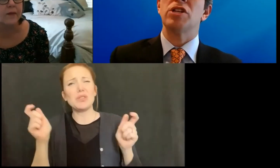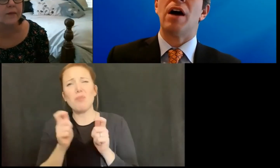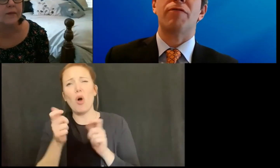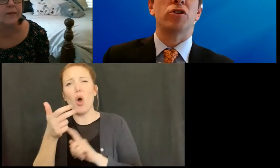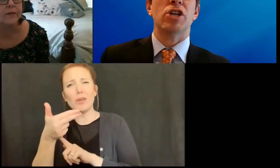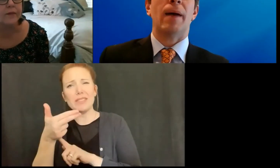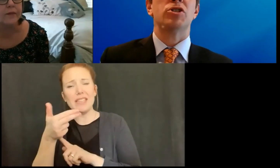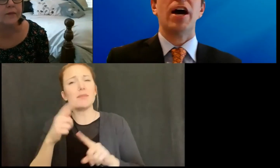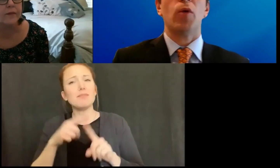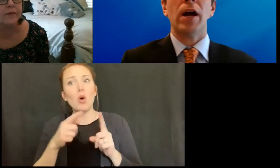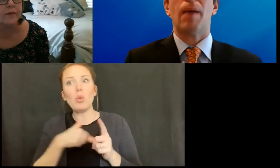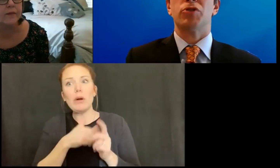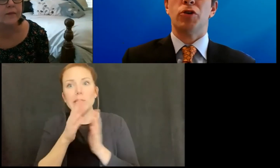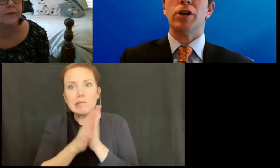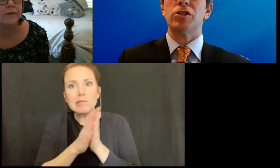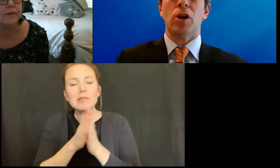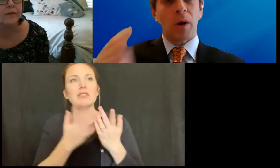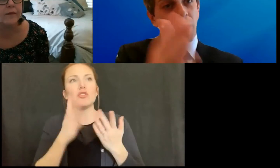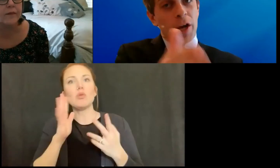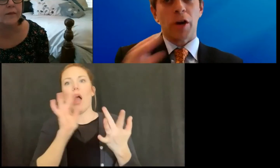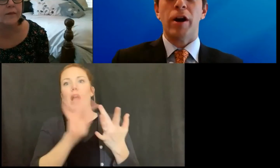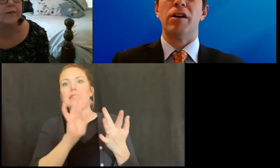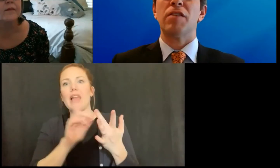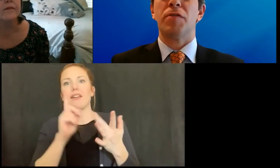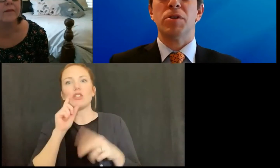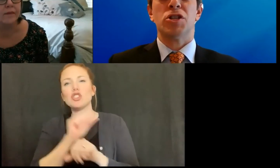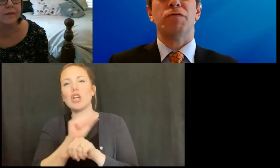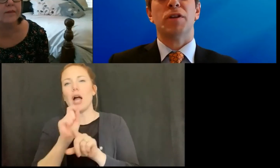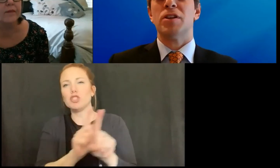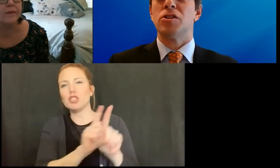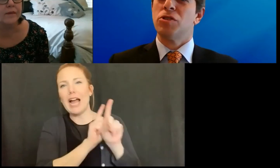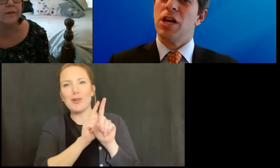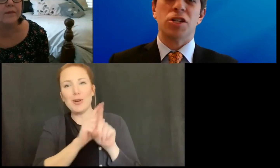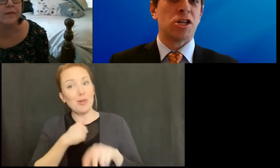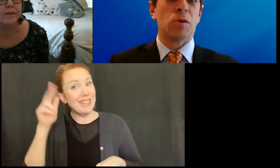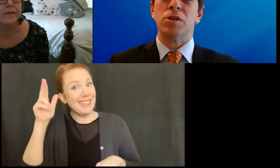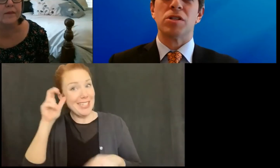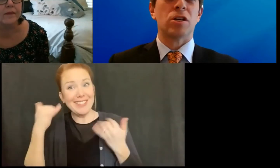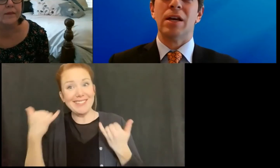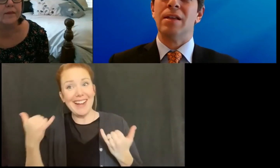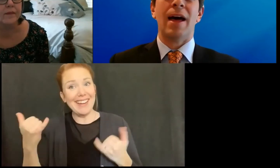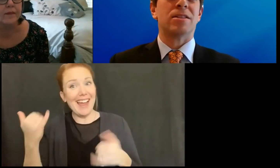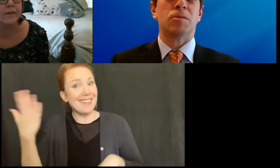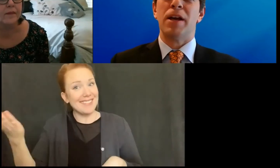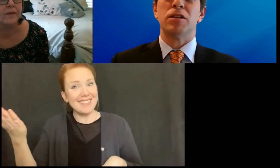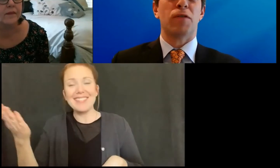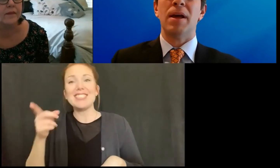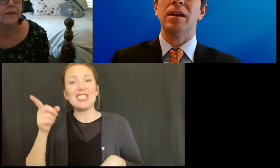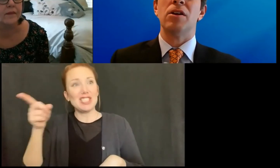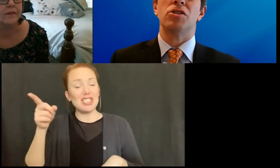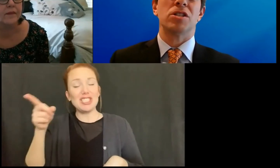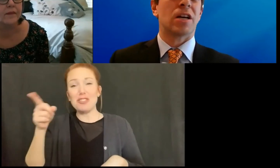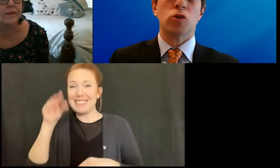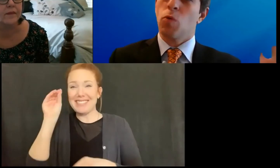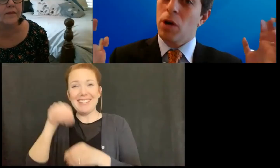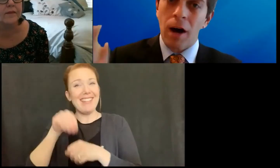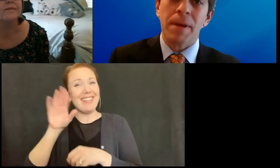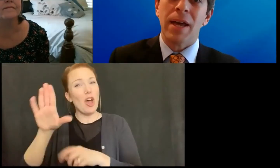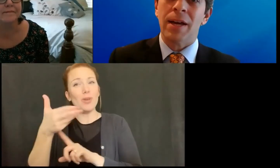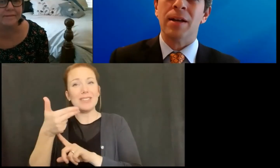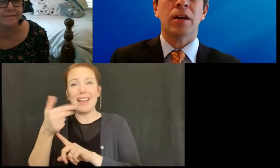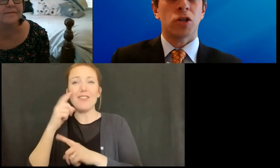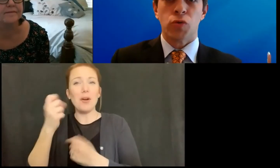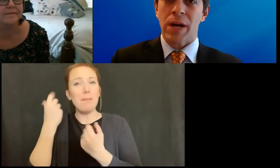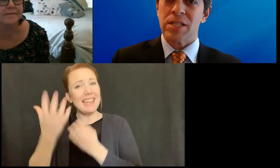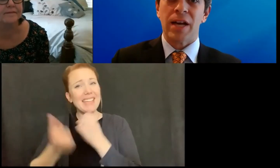eager to reach out for job shadowing opportunities. So you're hearing it from Ms. Shiflet that she was in that space for many years. She said, just